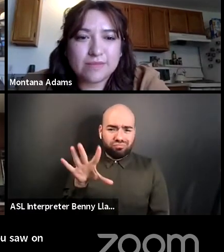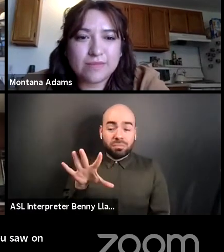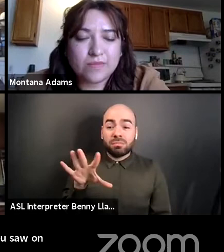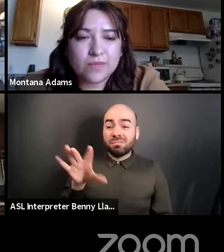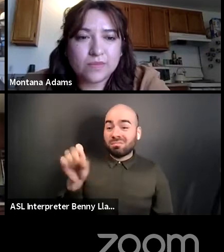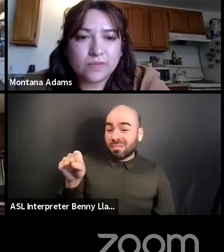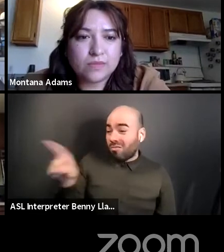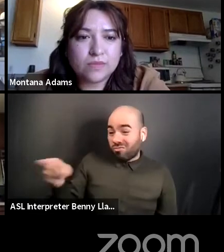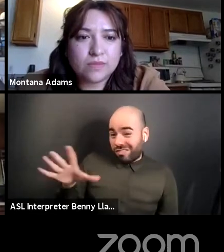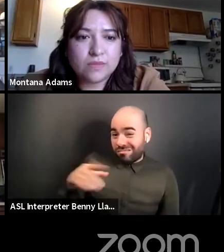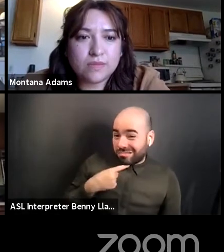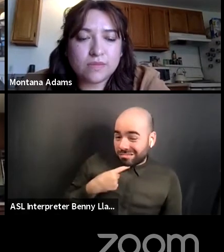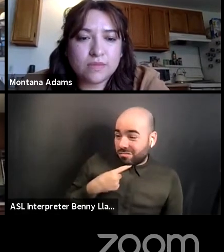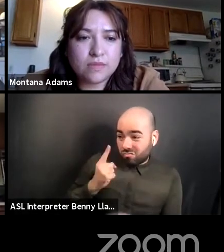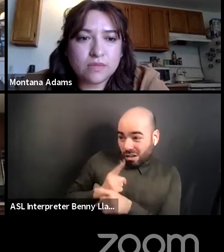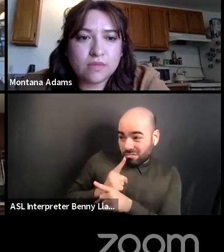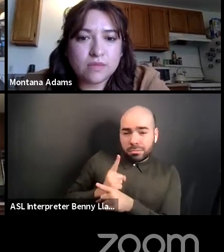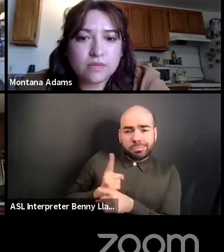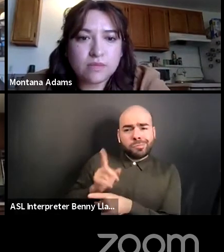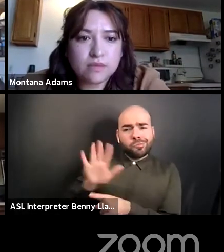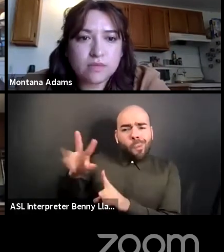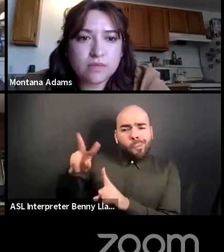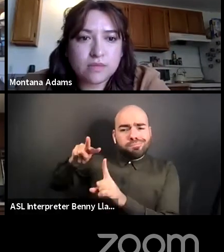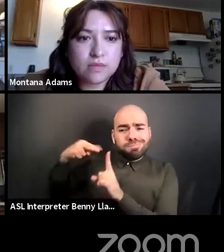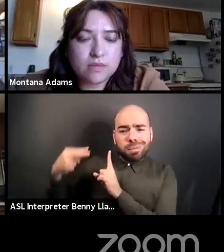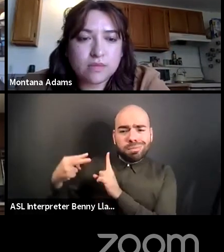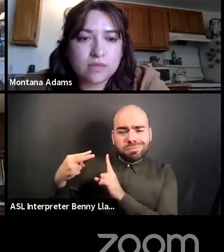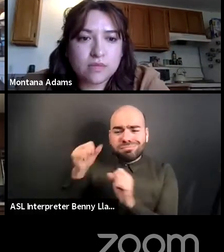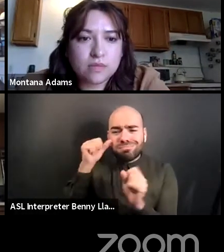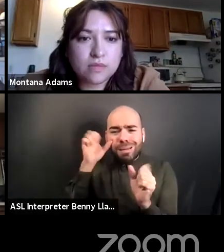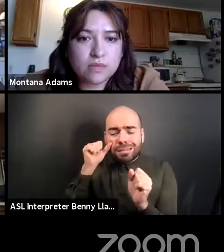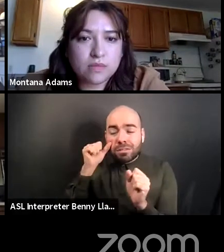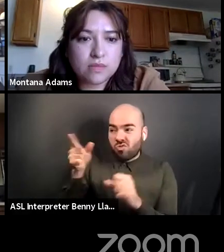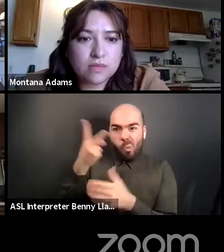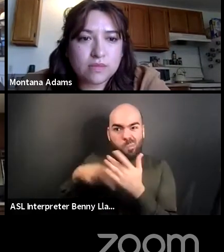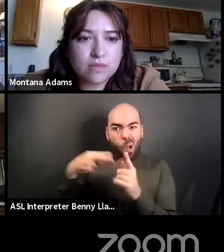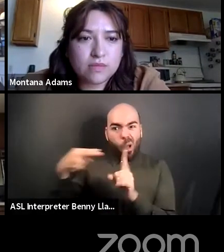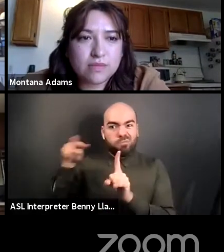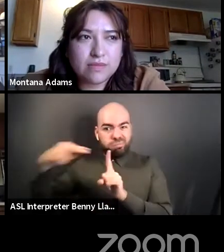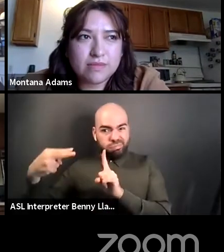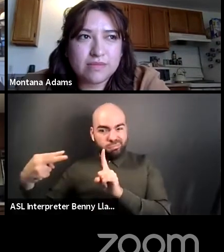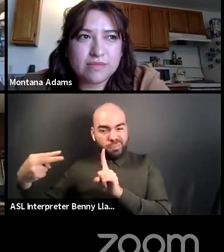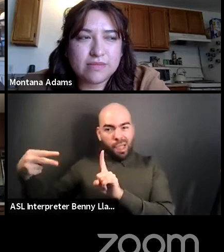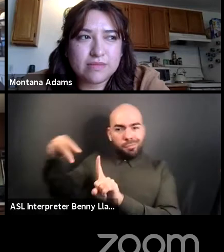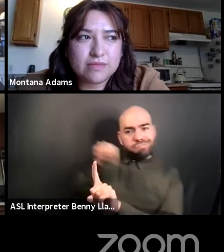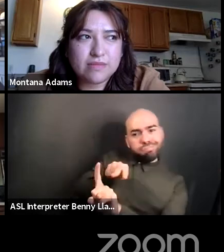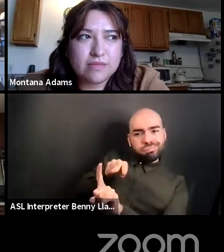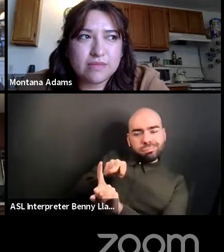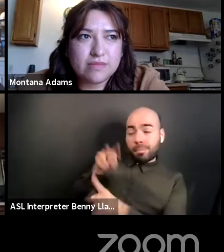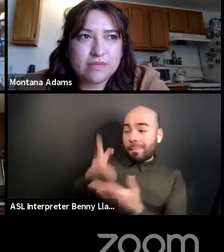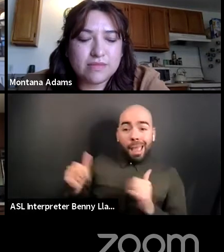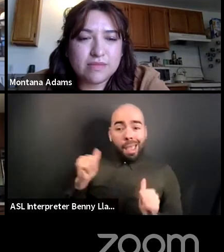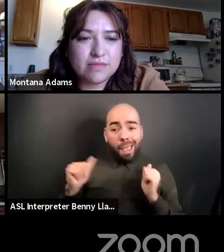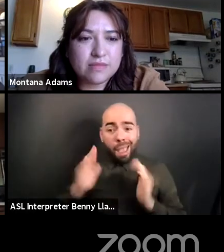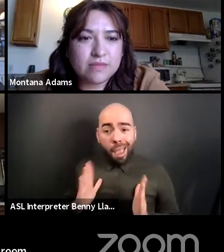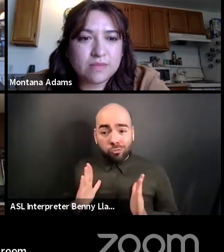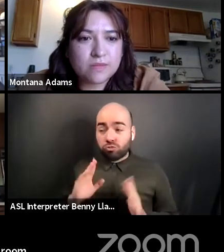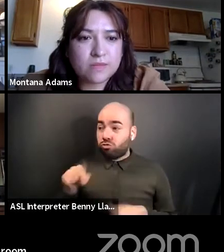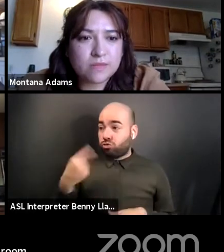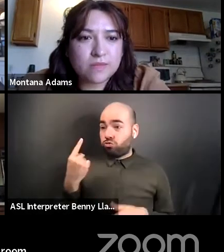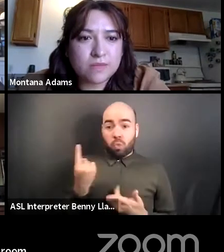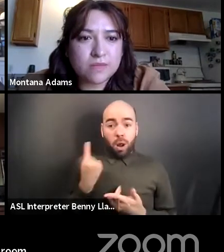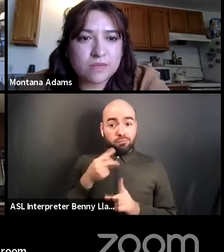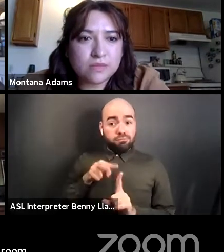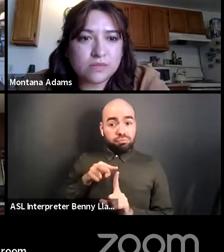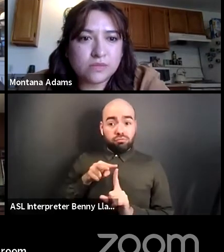you said, you have this amazing perspective that you kind of see the other side of it as well. Whereas like maybe an actor just walks into the room towards the